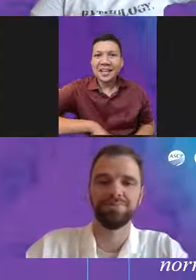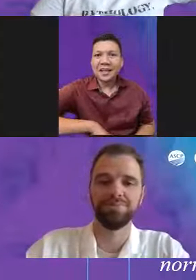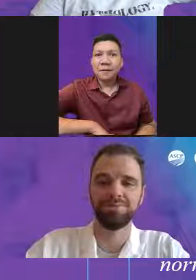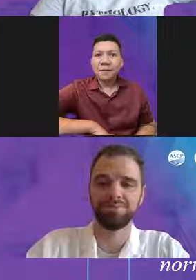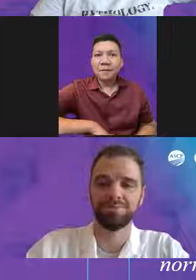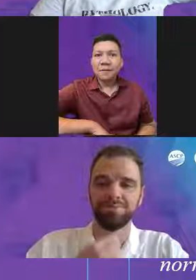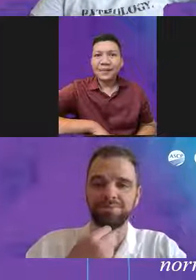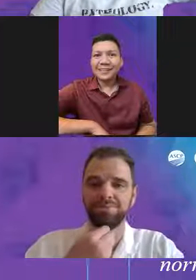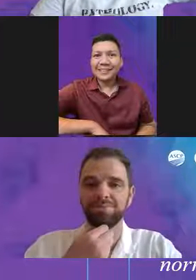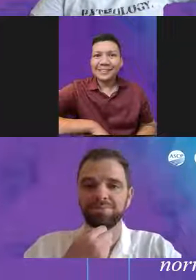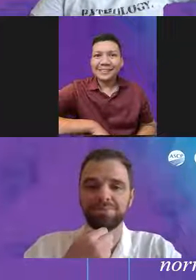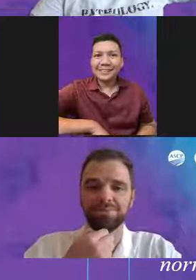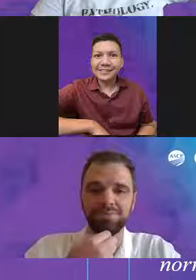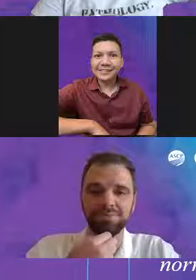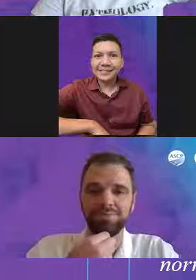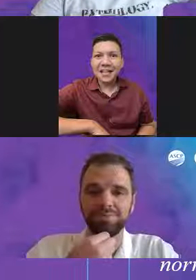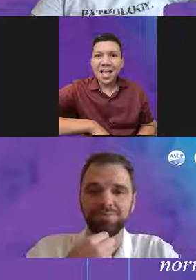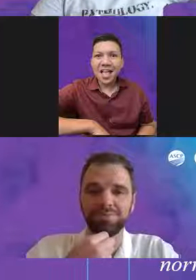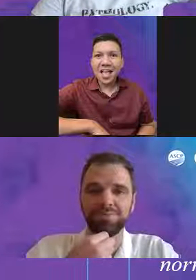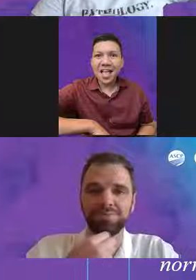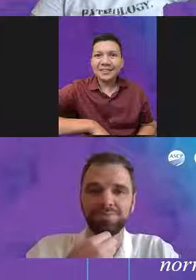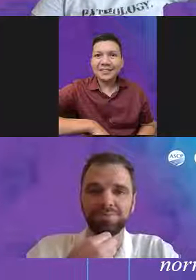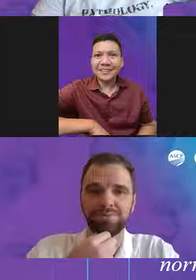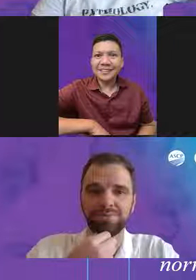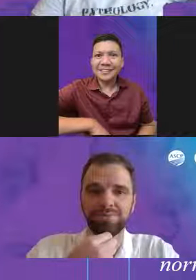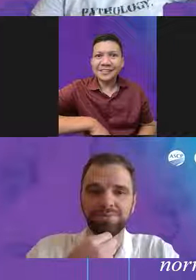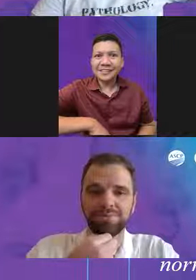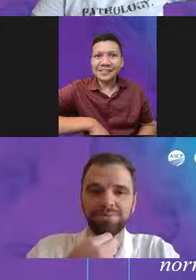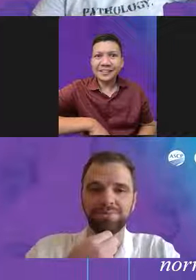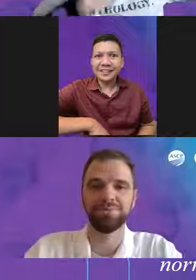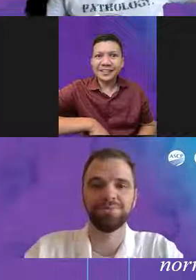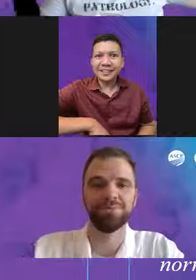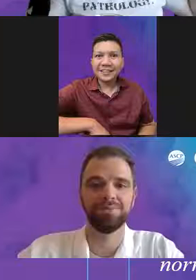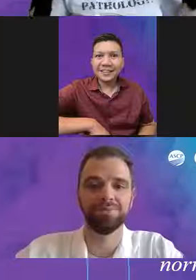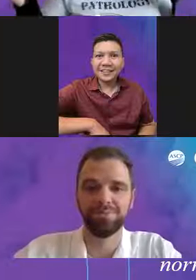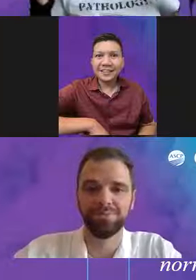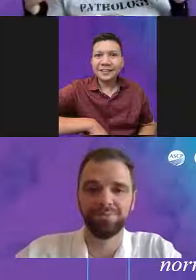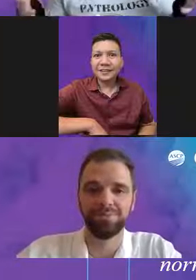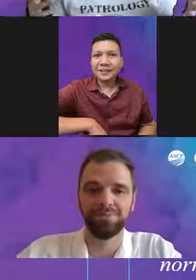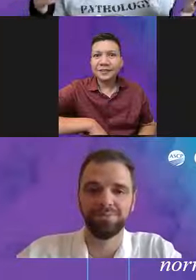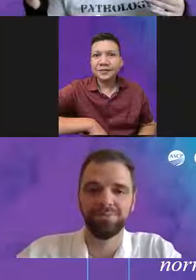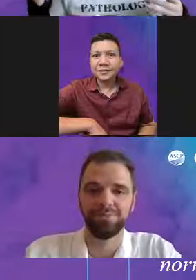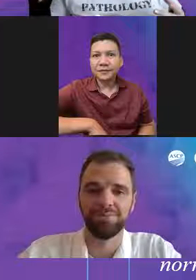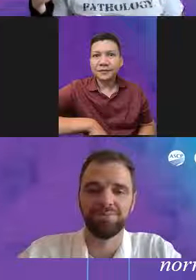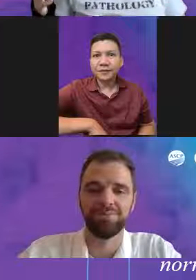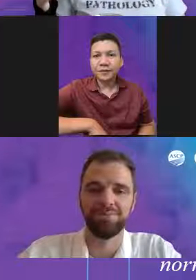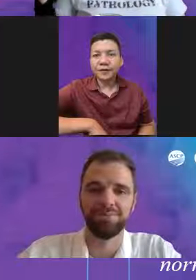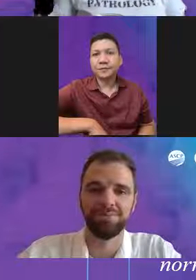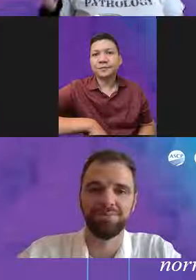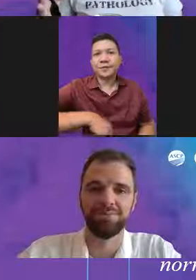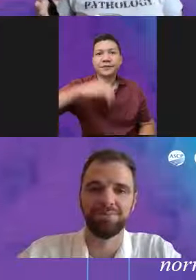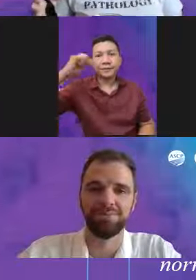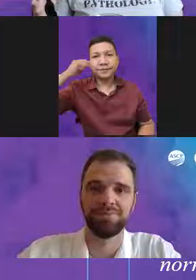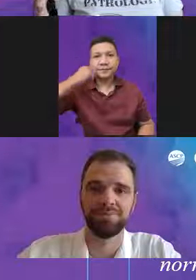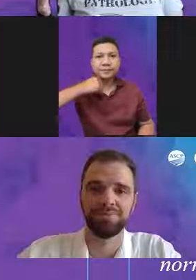Yeah, as you were saying, you've got those pluripotent stem cells, right? And whatever cytokines or interleukins